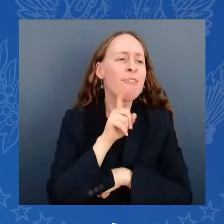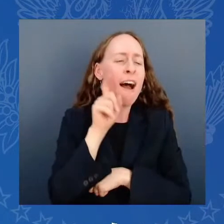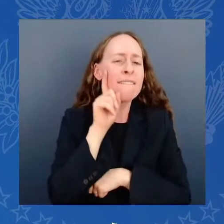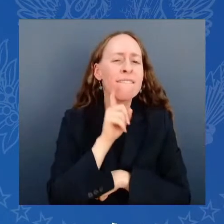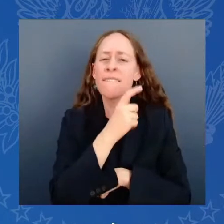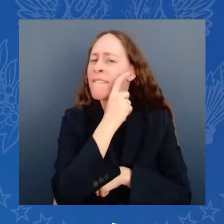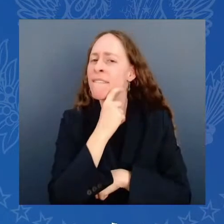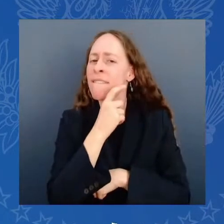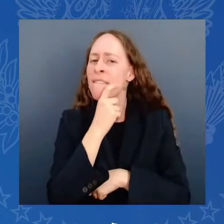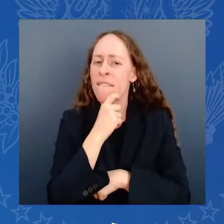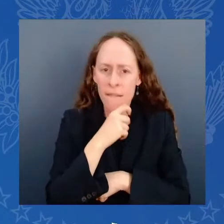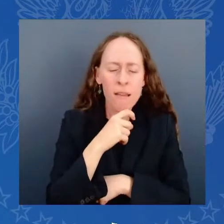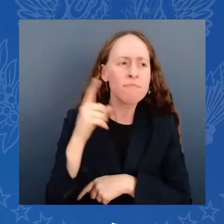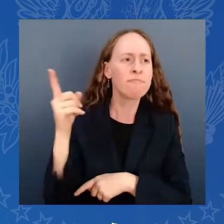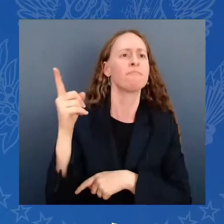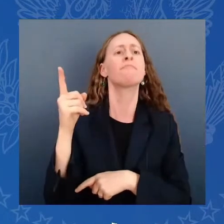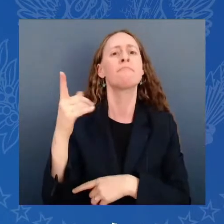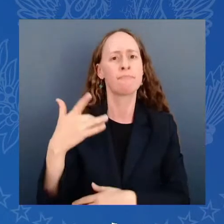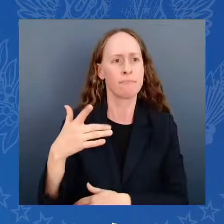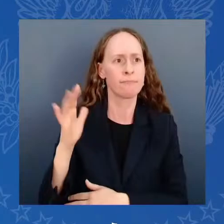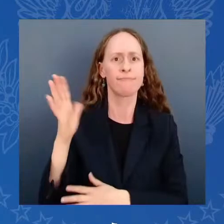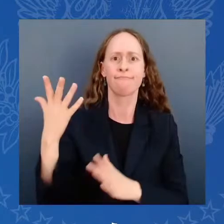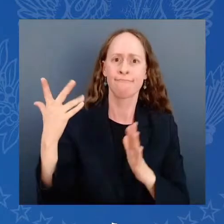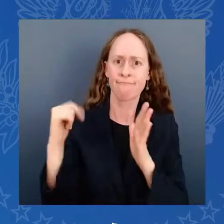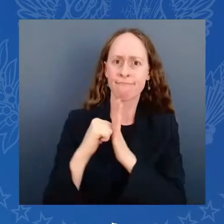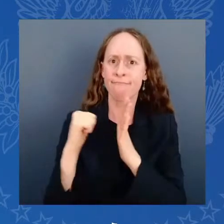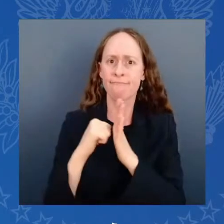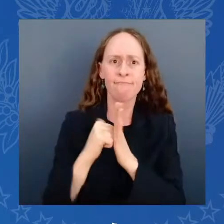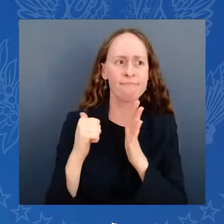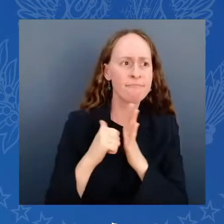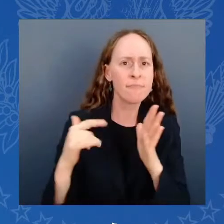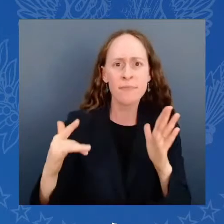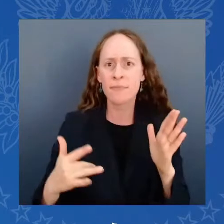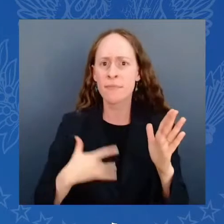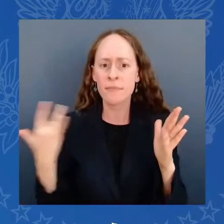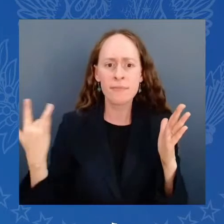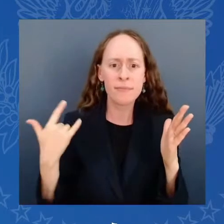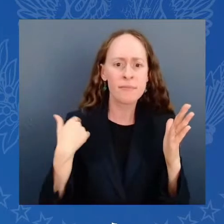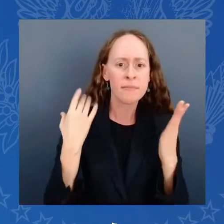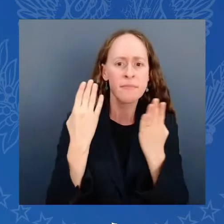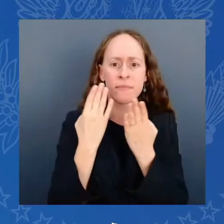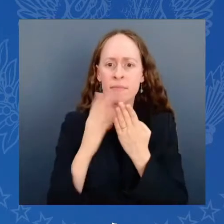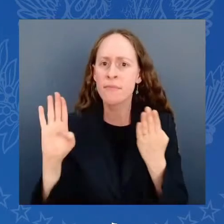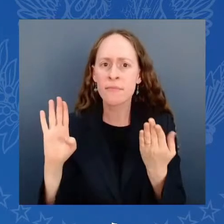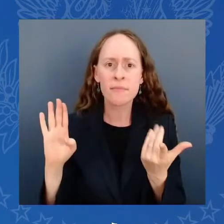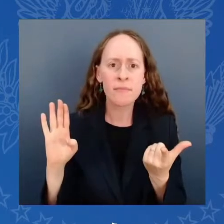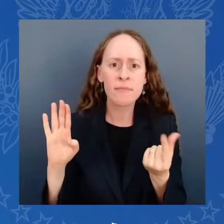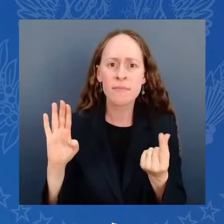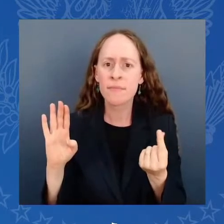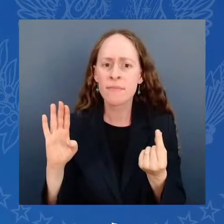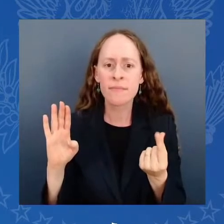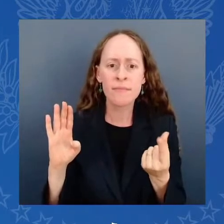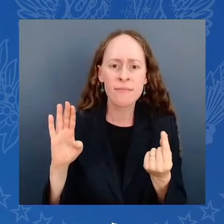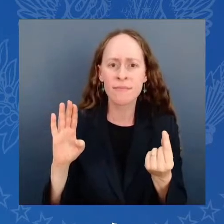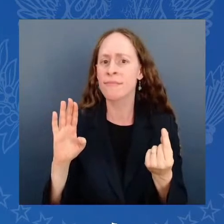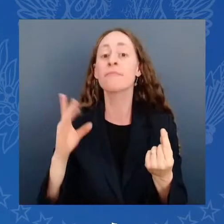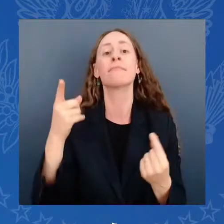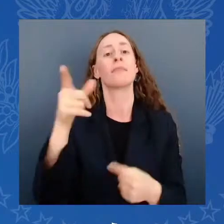And I thought it was the guys that came down with. The guy was had a talk show named Bob Cunningham, was a big civil rights guy,